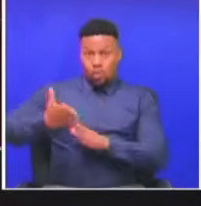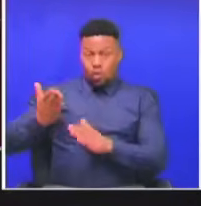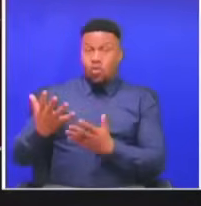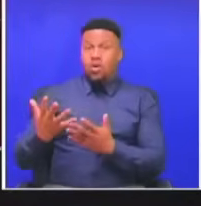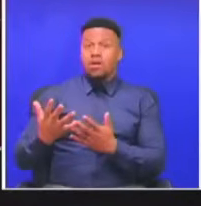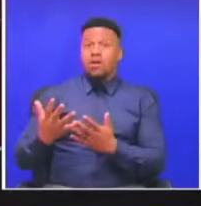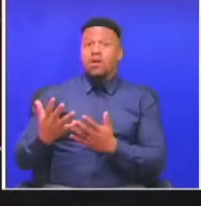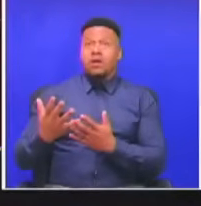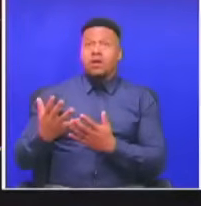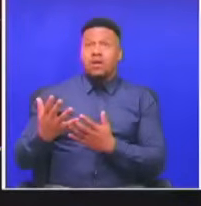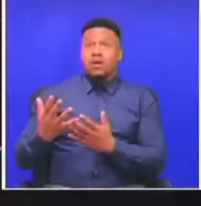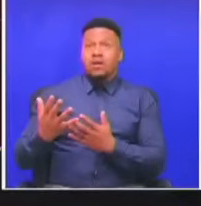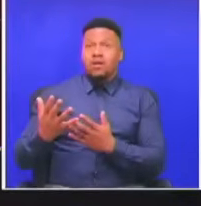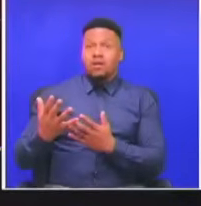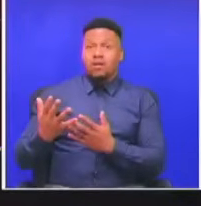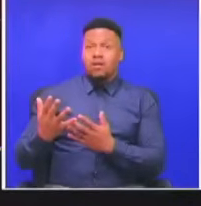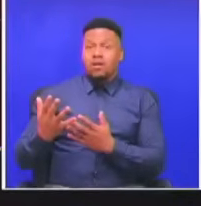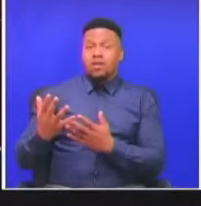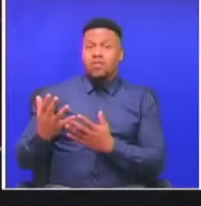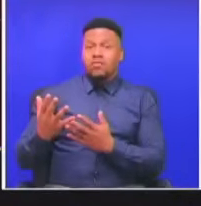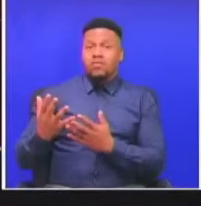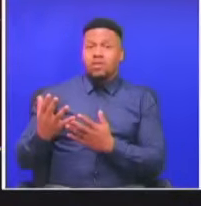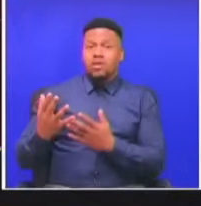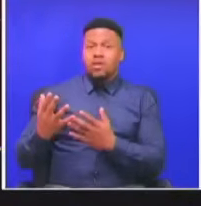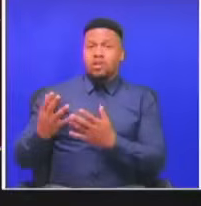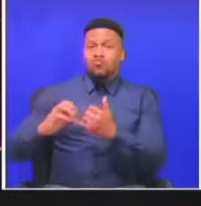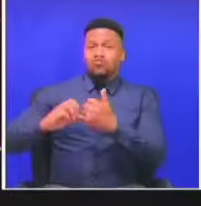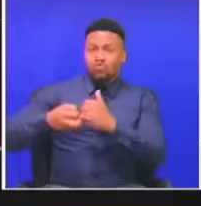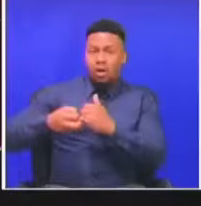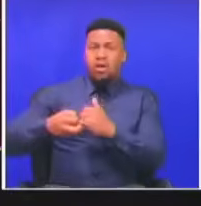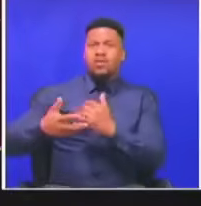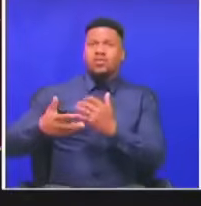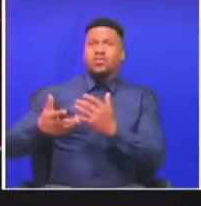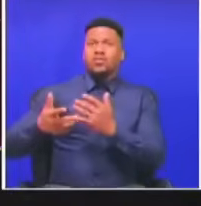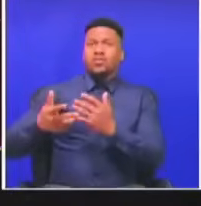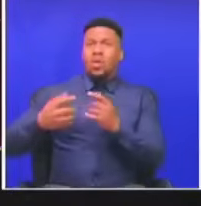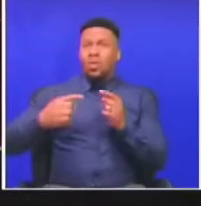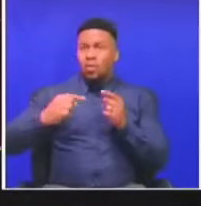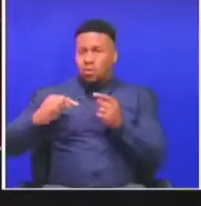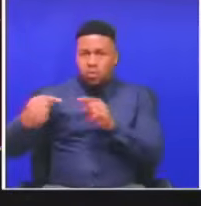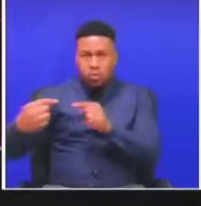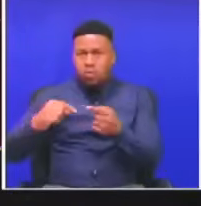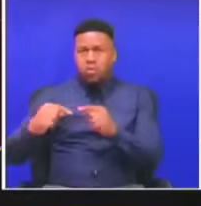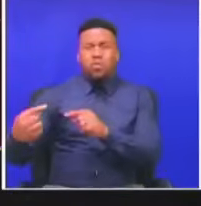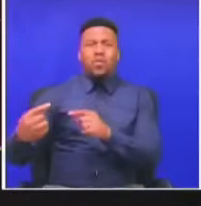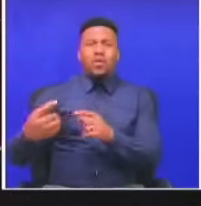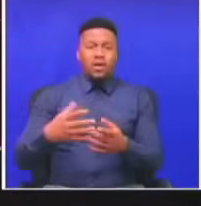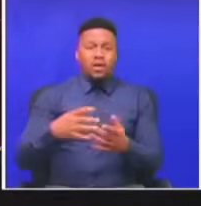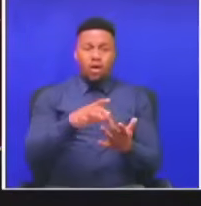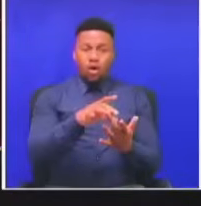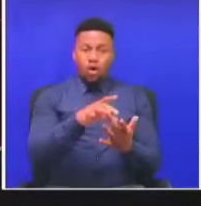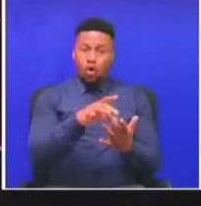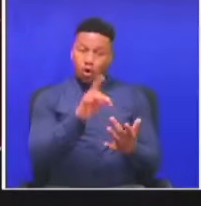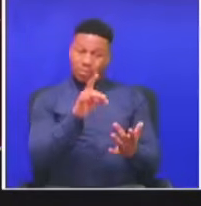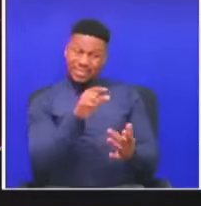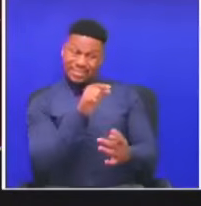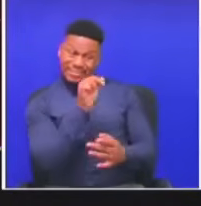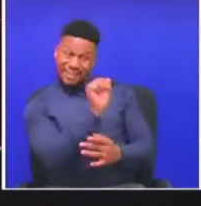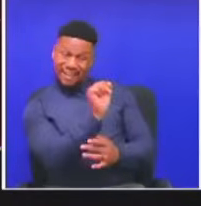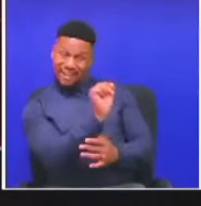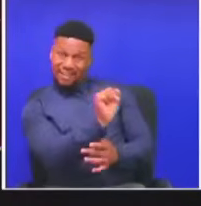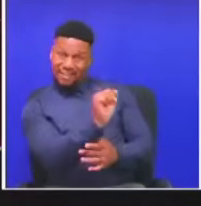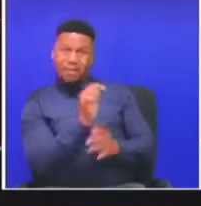could embark on the type of option that Honorable Malema is talking